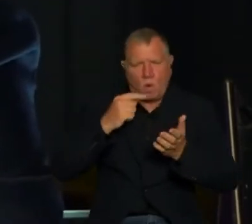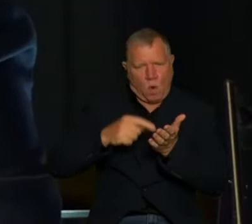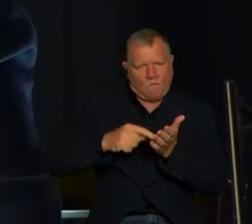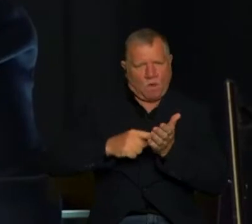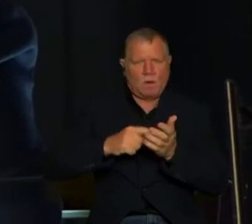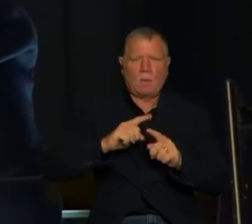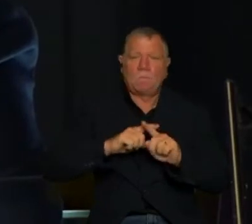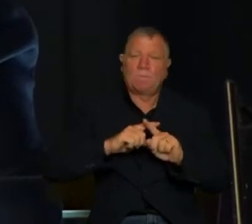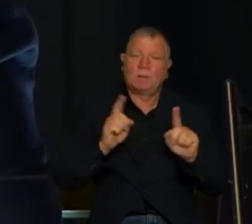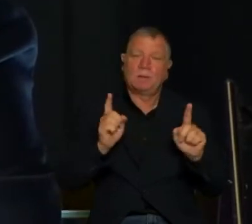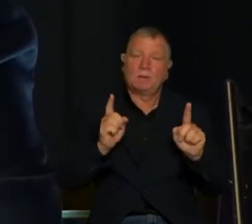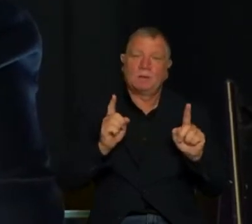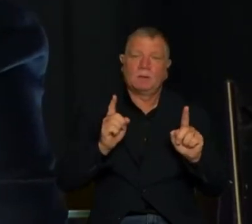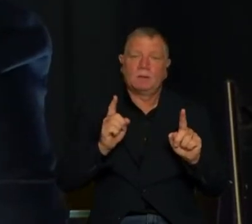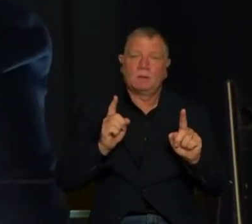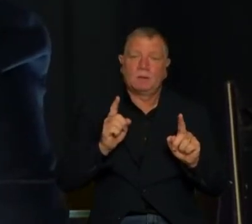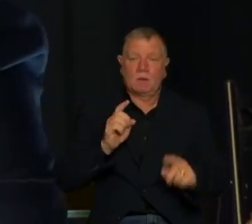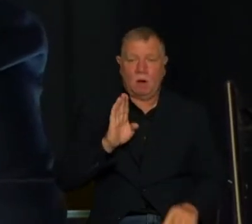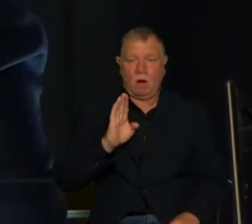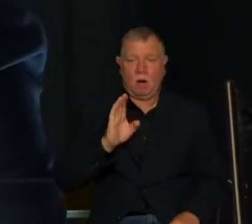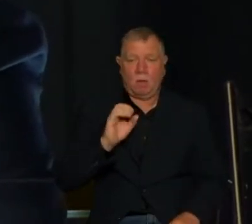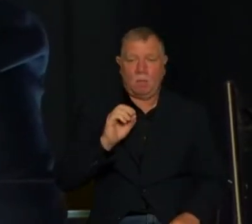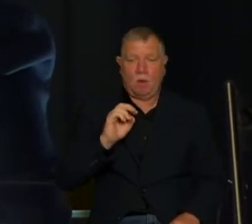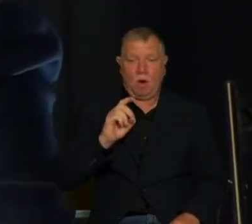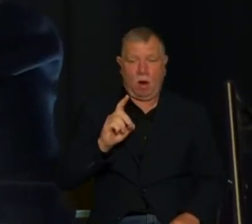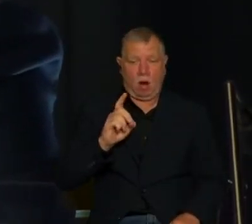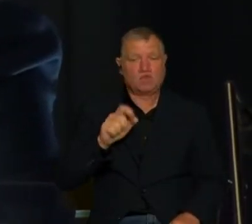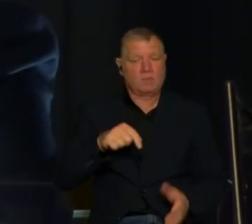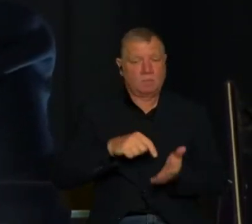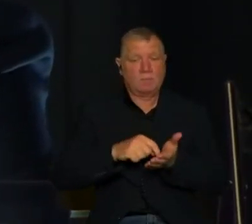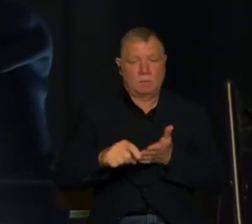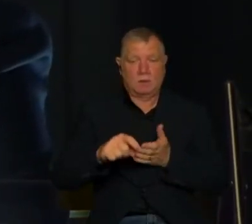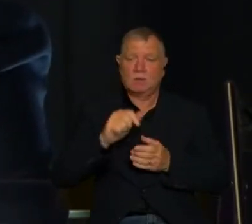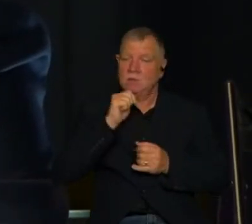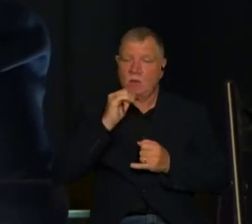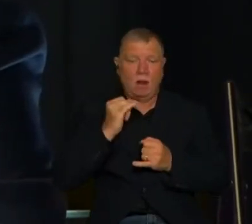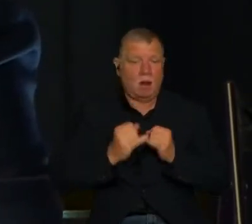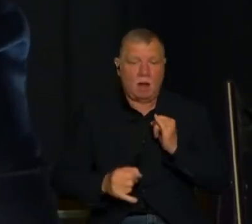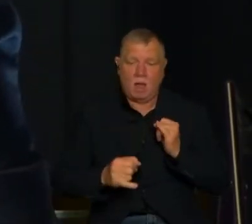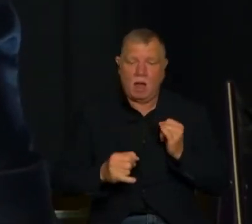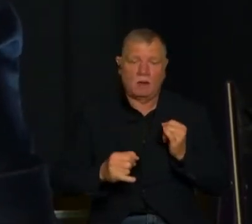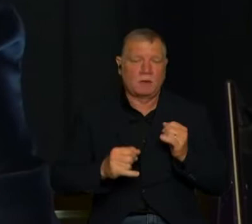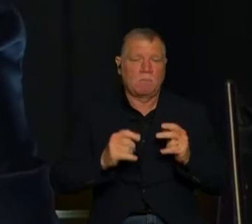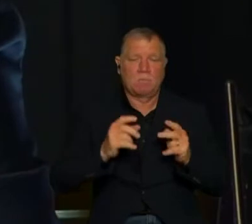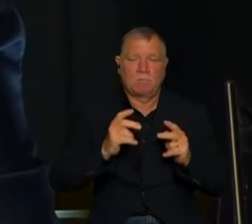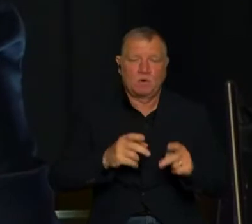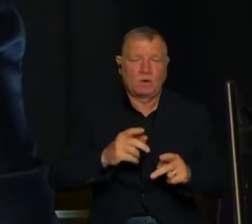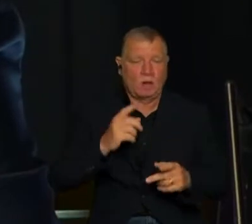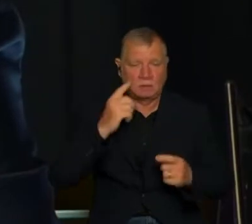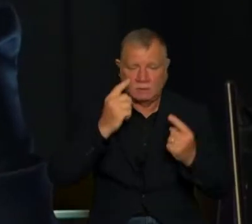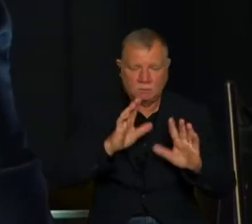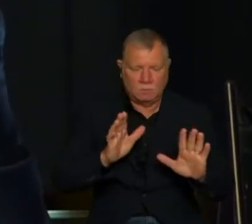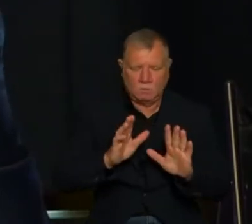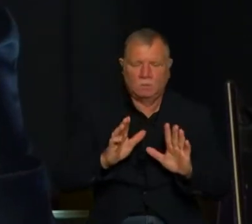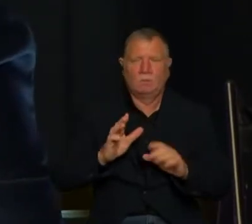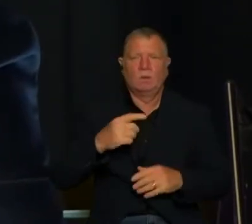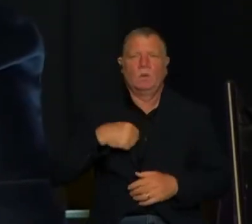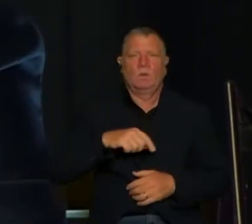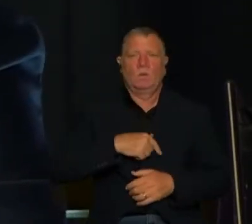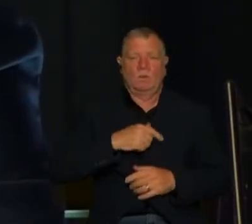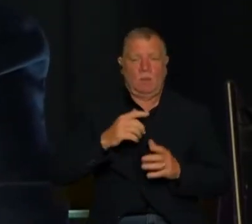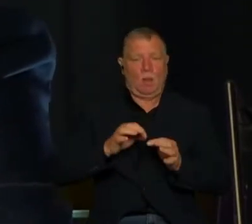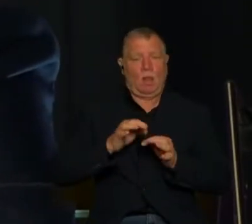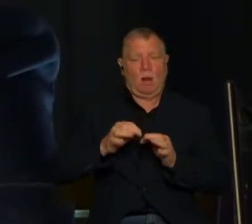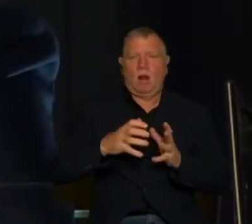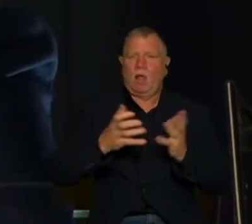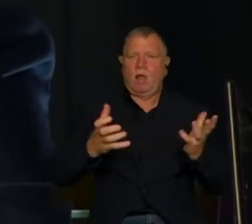affordability, but bondholders need to be paid. They should not be the last consideration. And this has gone on too